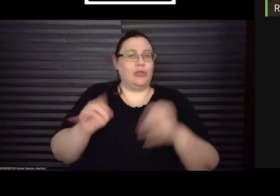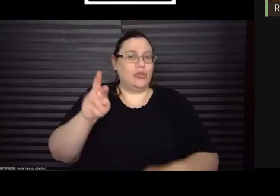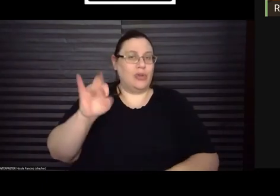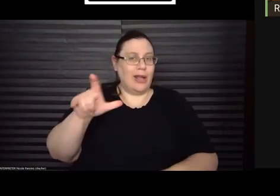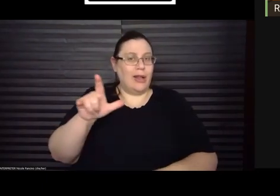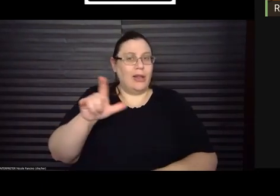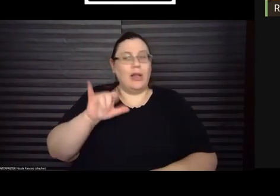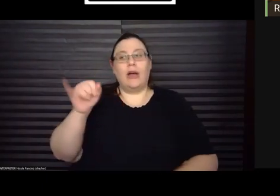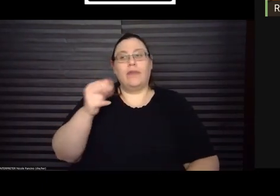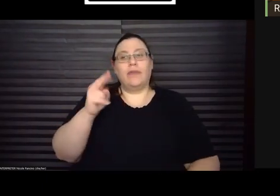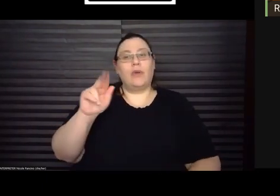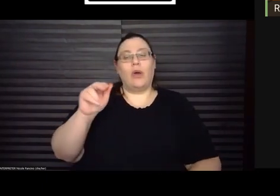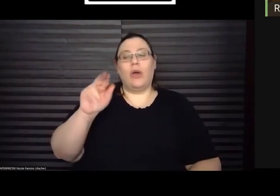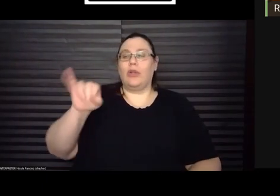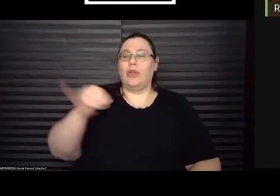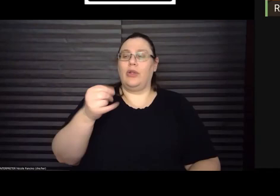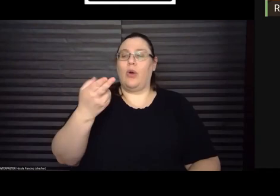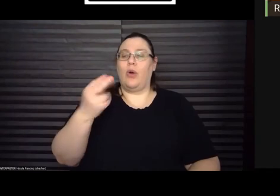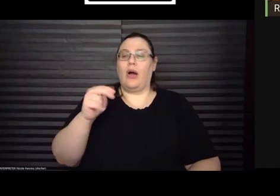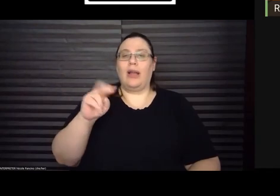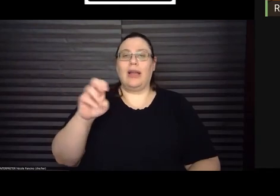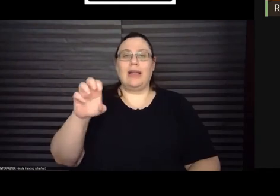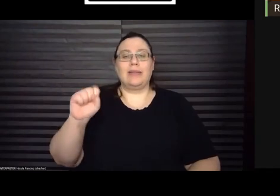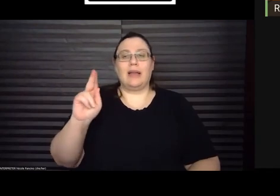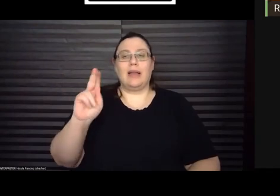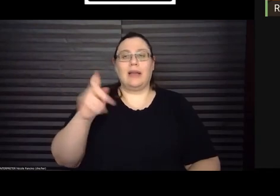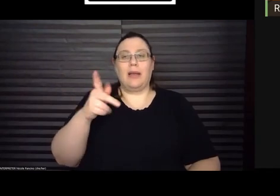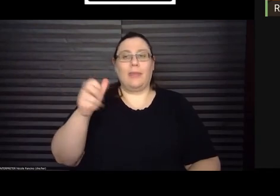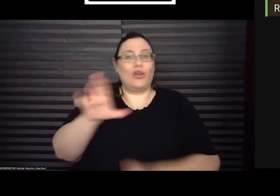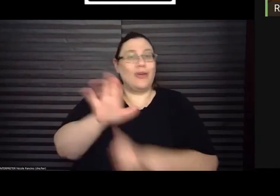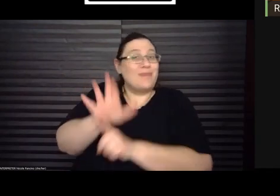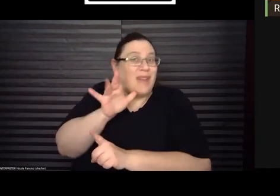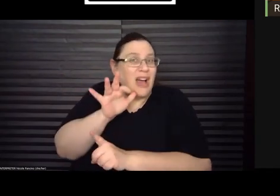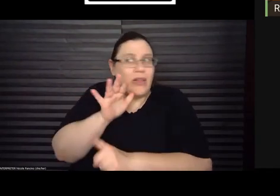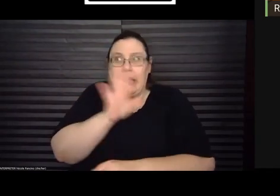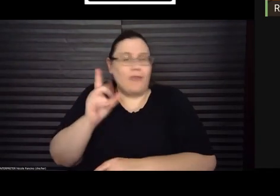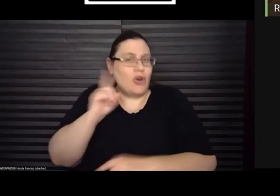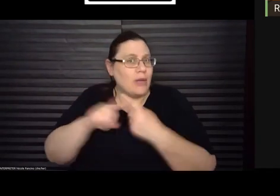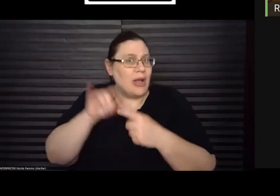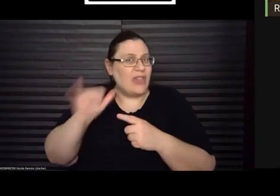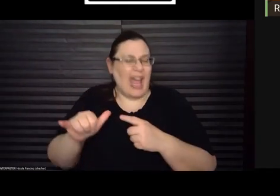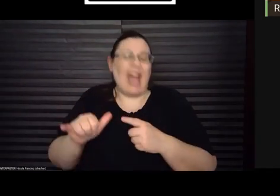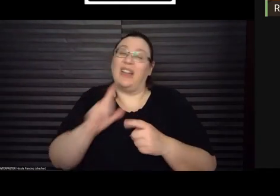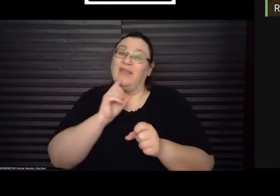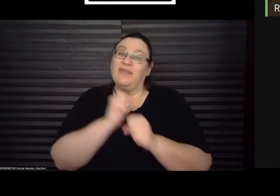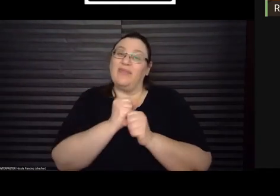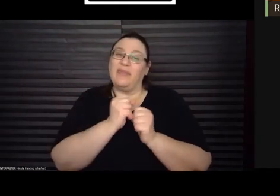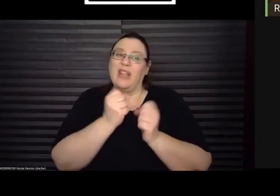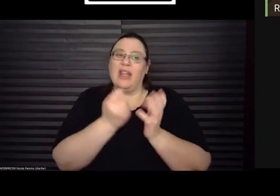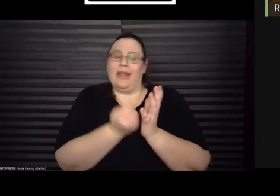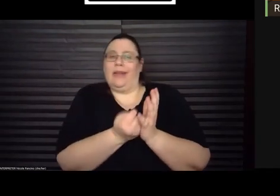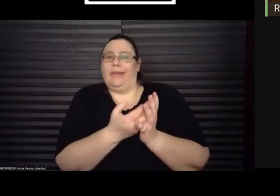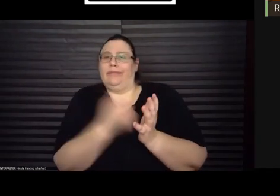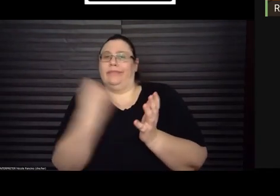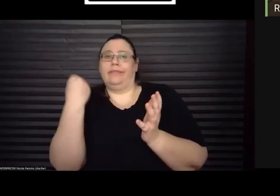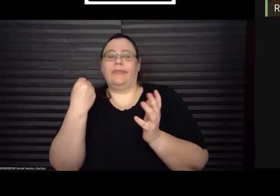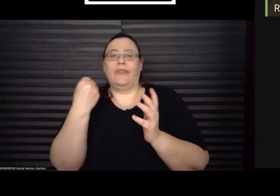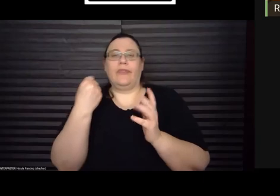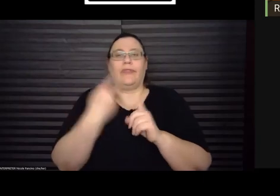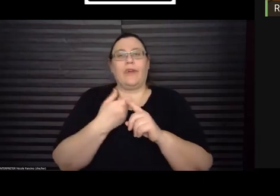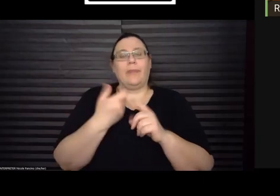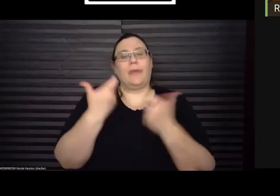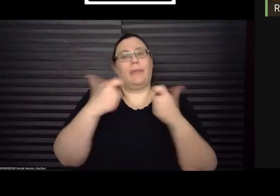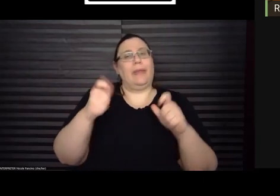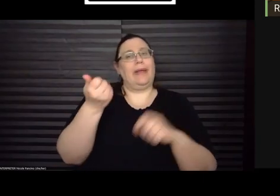of Johannes Kepler's mother. And I'd never heard about it. And in fact, it's excised from the sort of